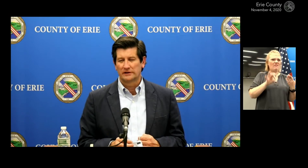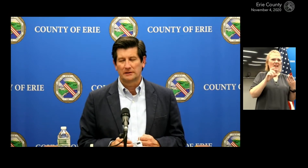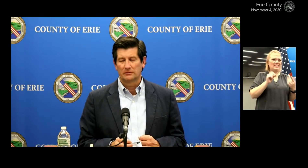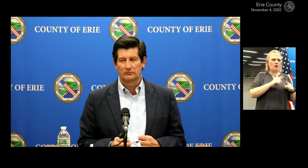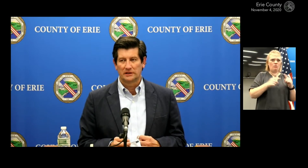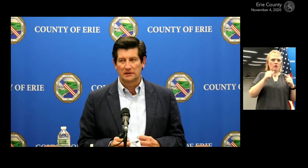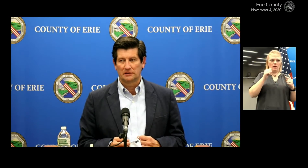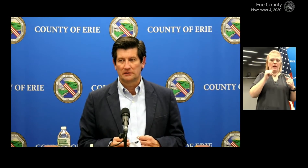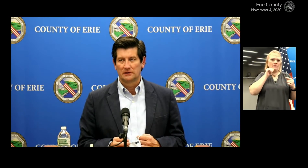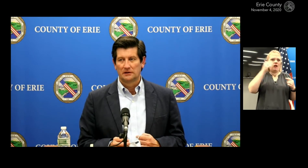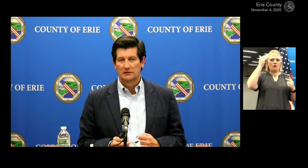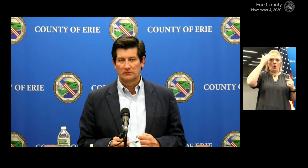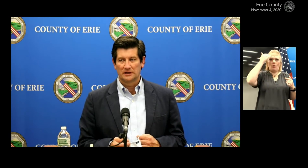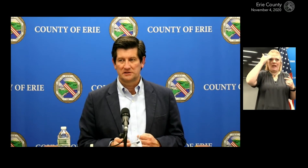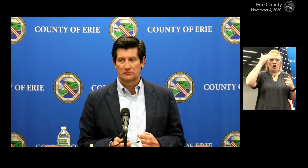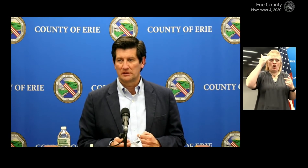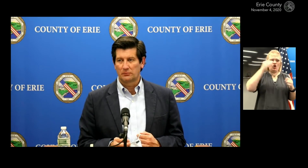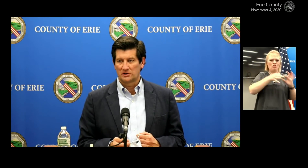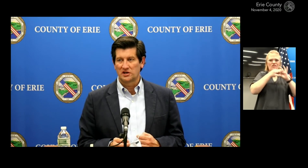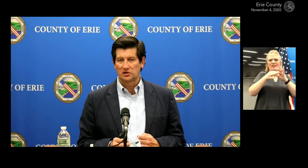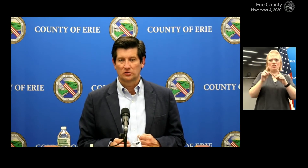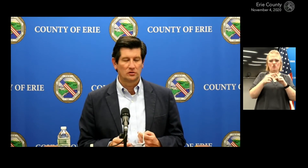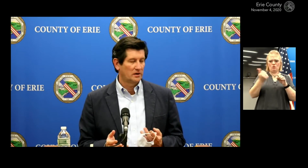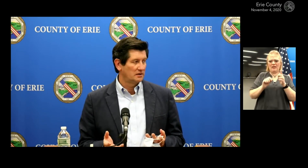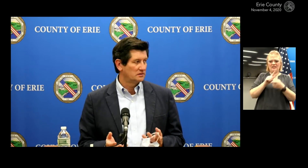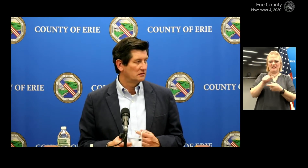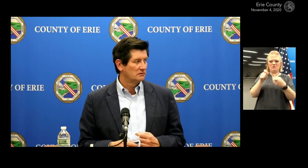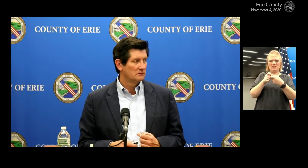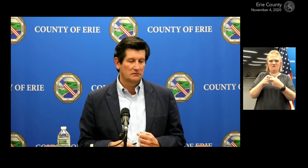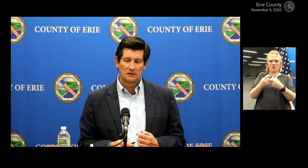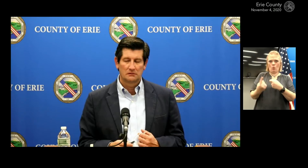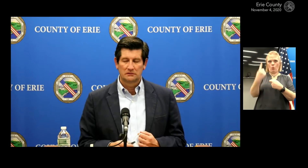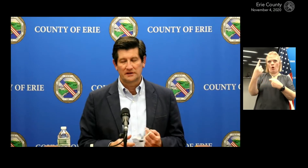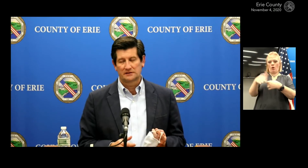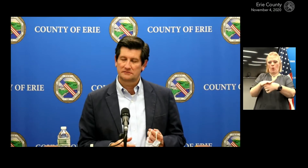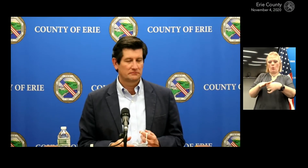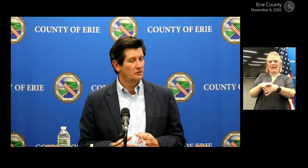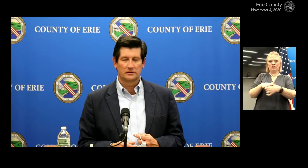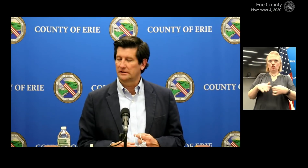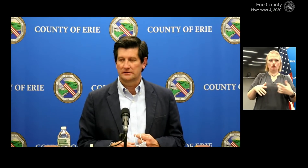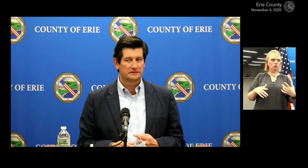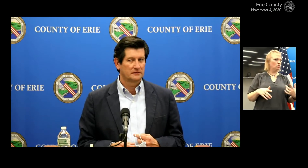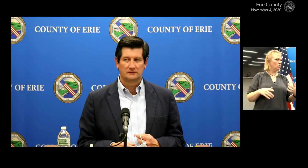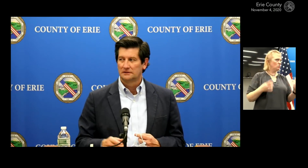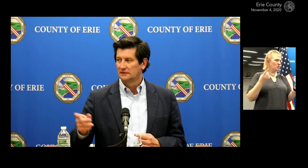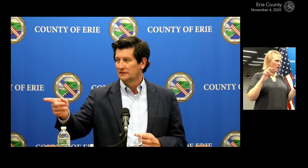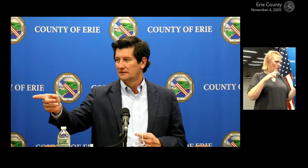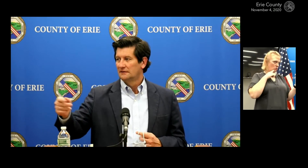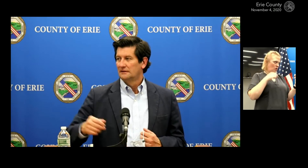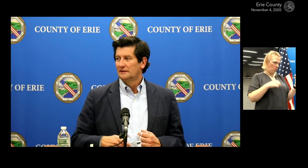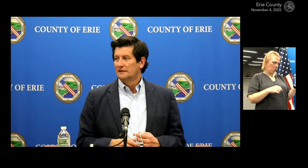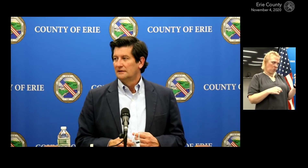aware of it or being in relation to any particular location. Doc's going like this, so.